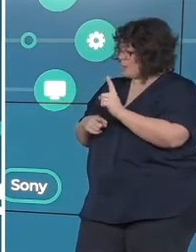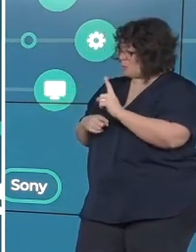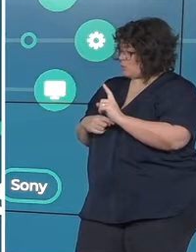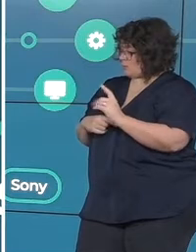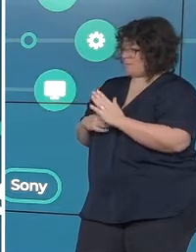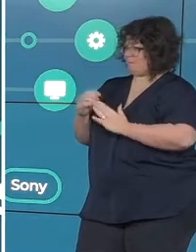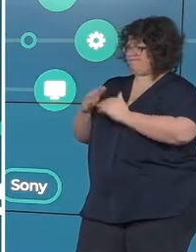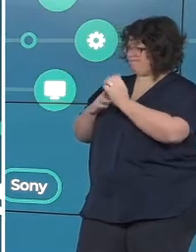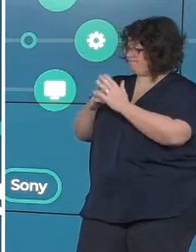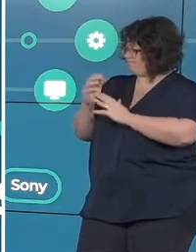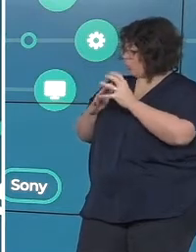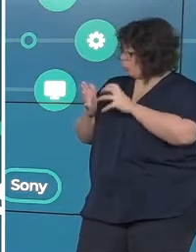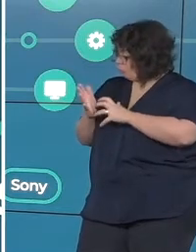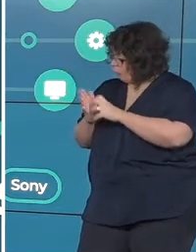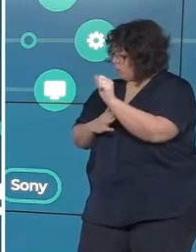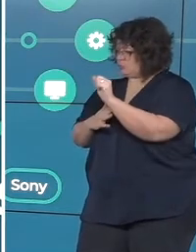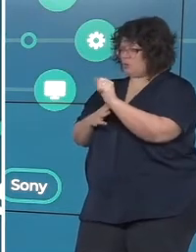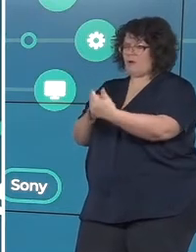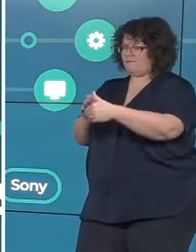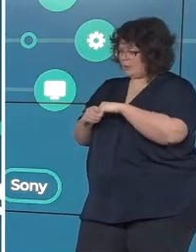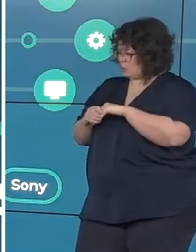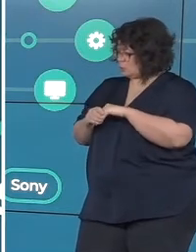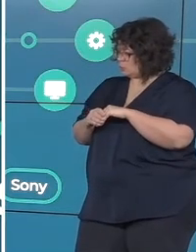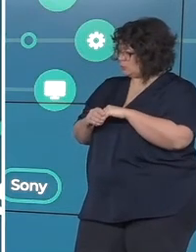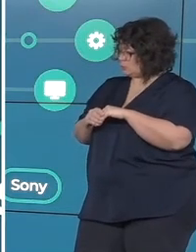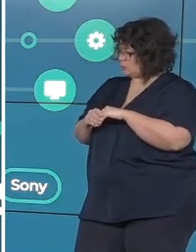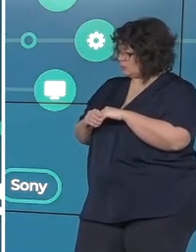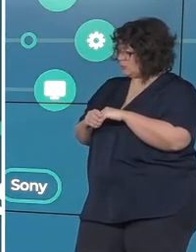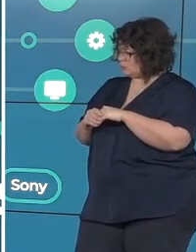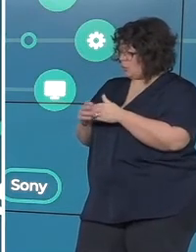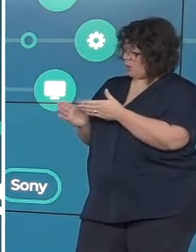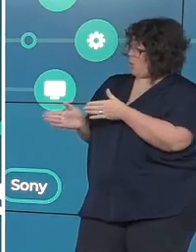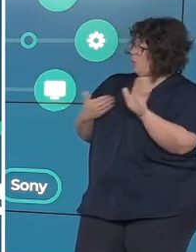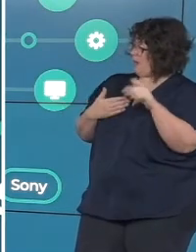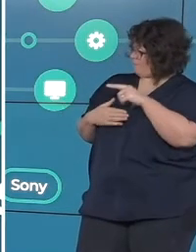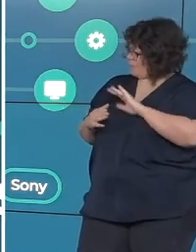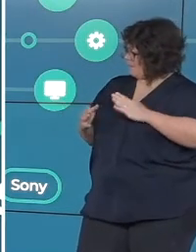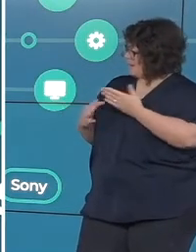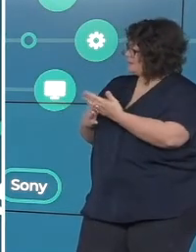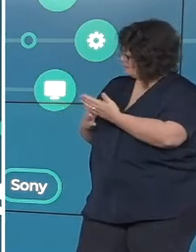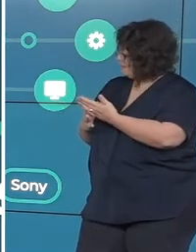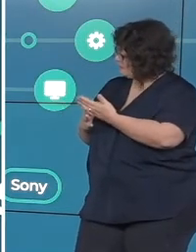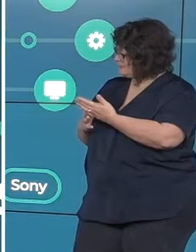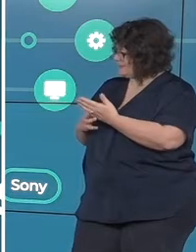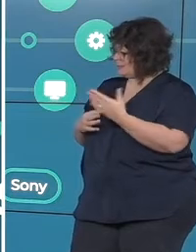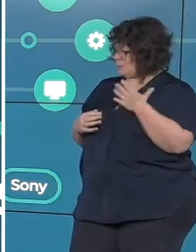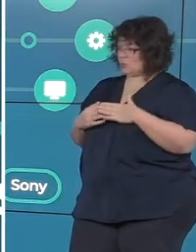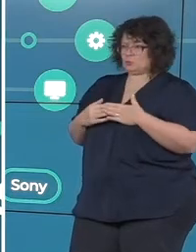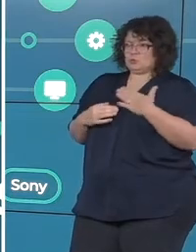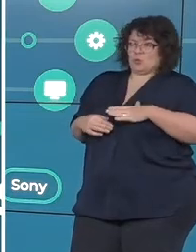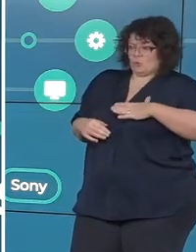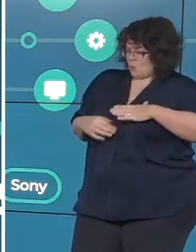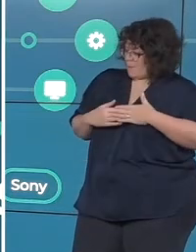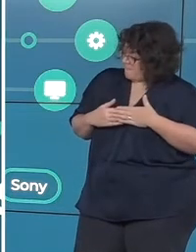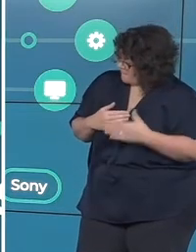we want to do, and recognising what if culture is about, it dictates how a bunch of people in an organisation think, feel and act, then we need this